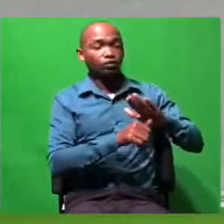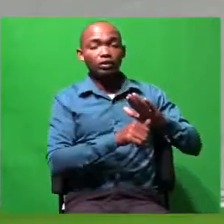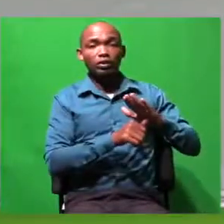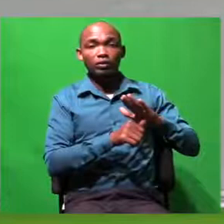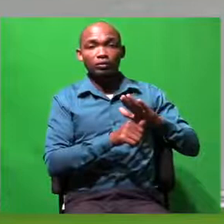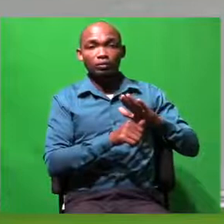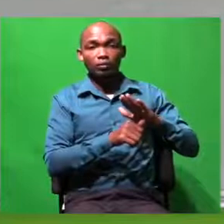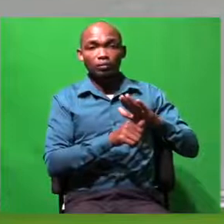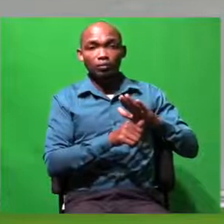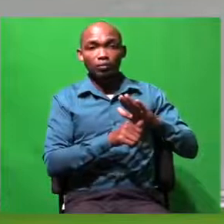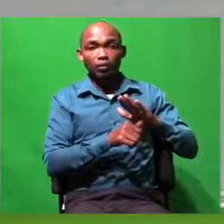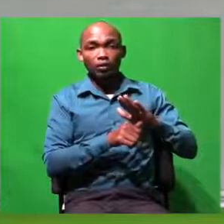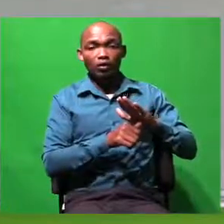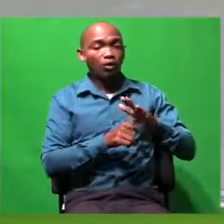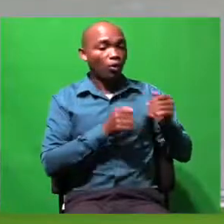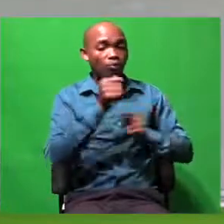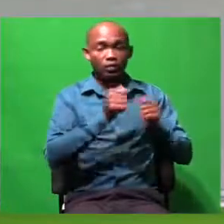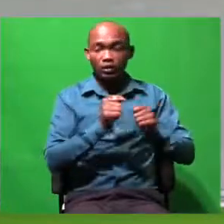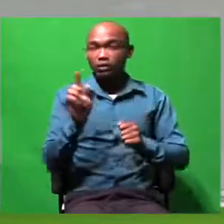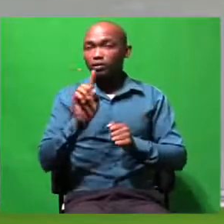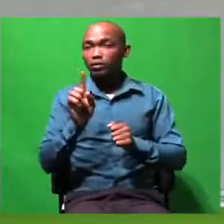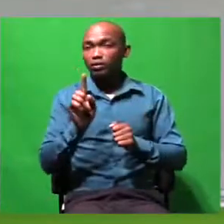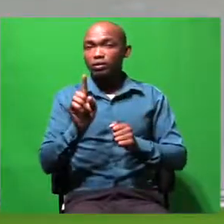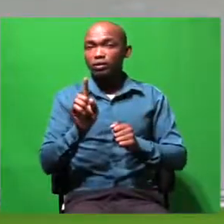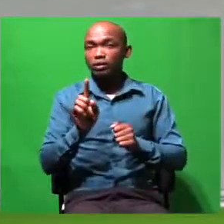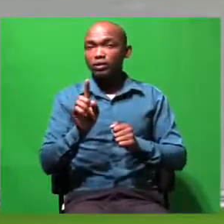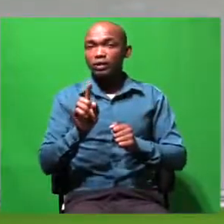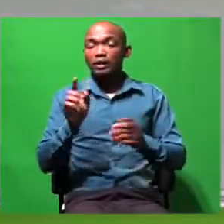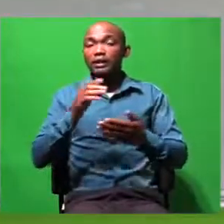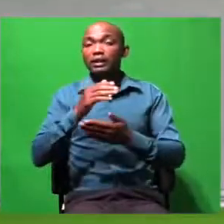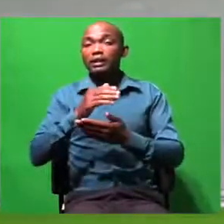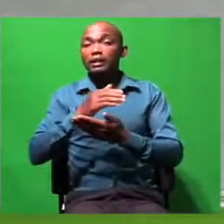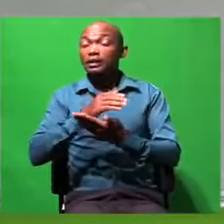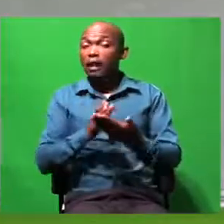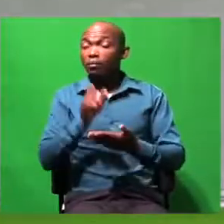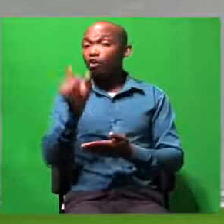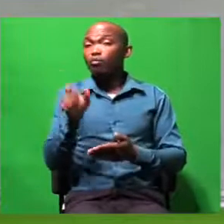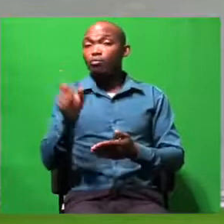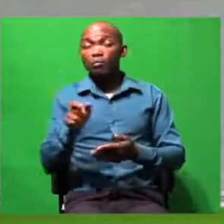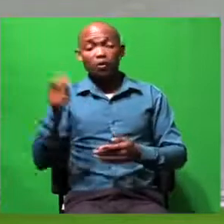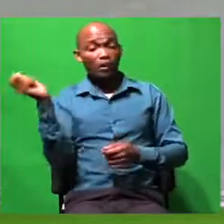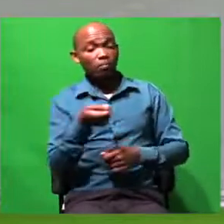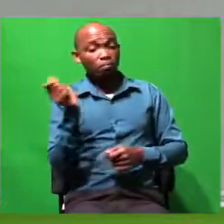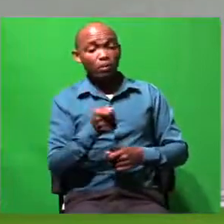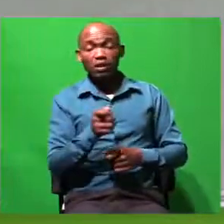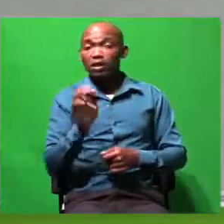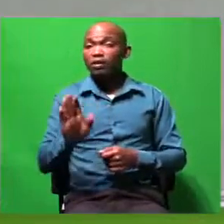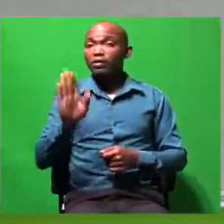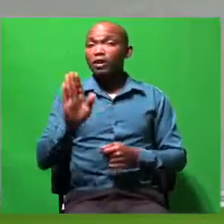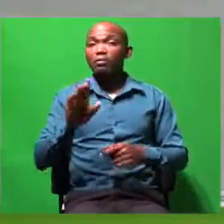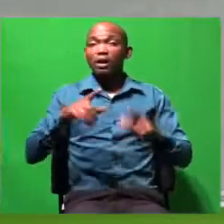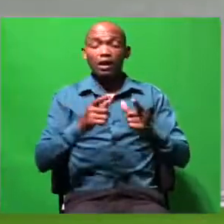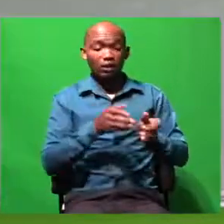discriminated or exploited or subjugated or beating or whatever. Some of us, we are beating those special people.